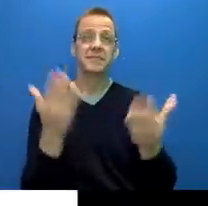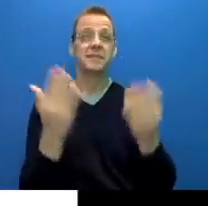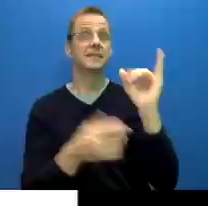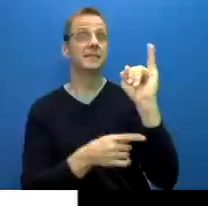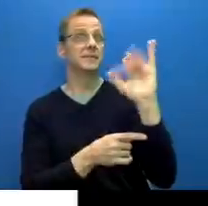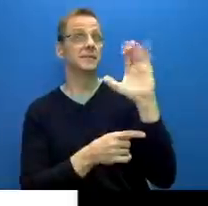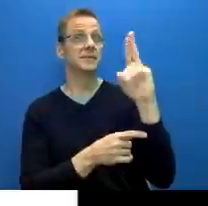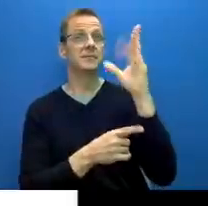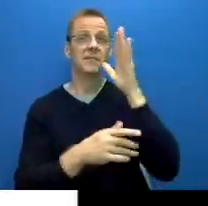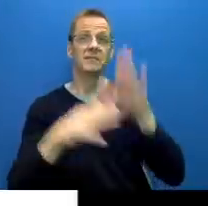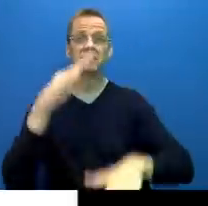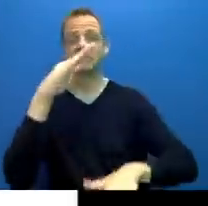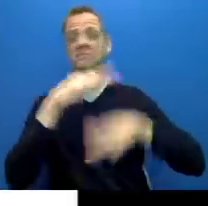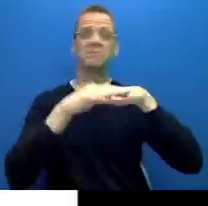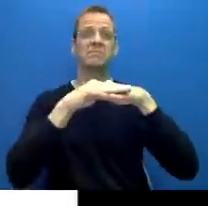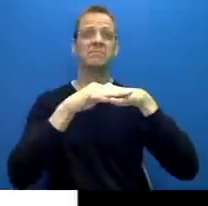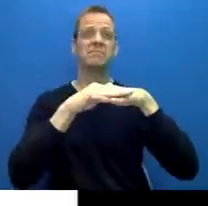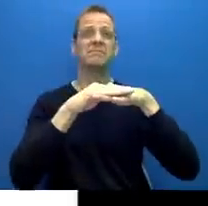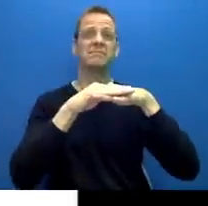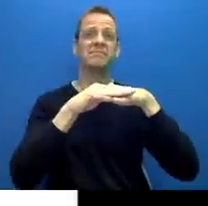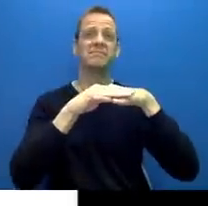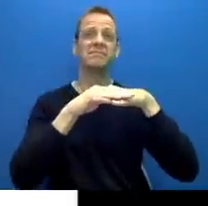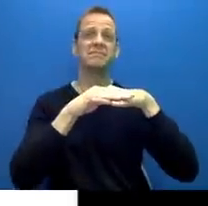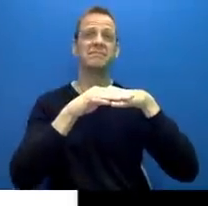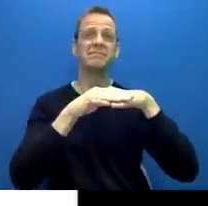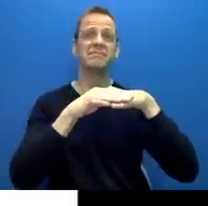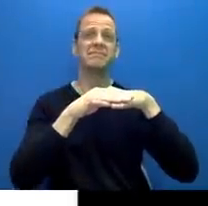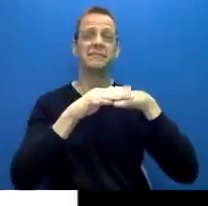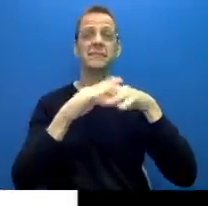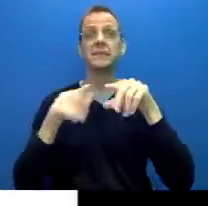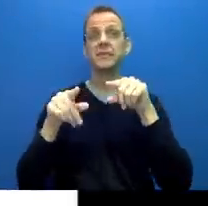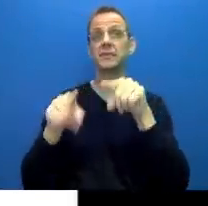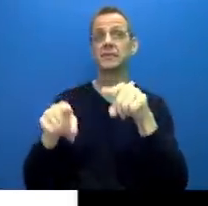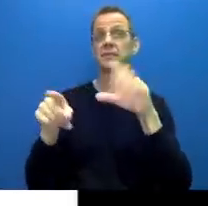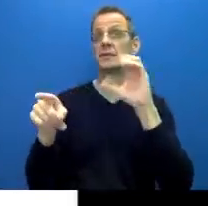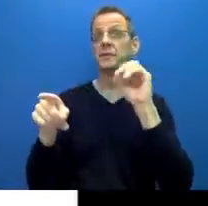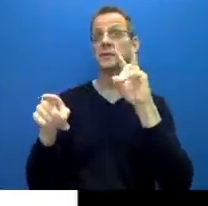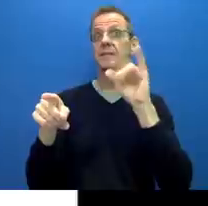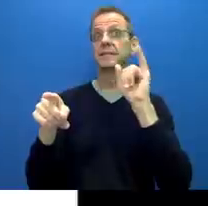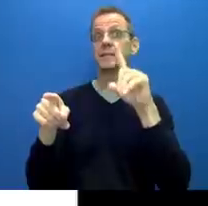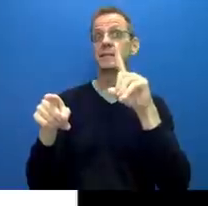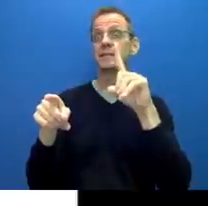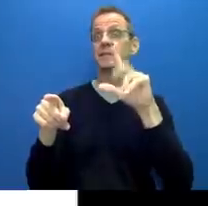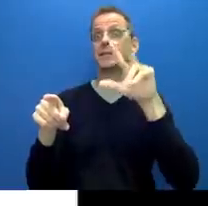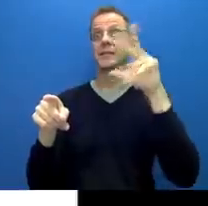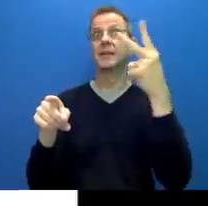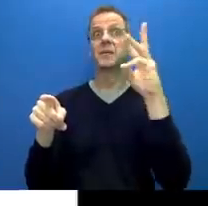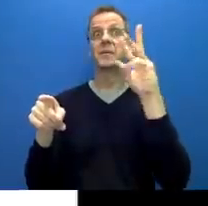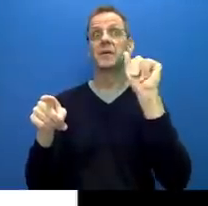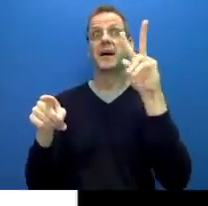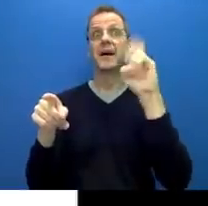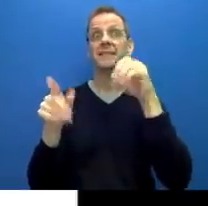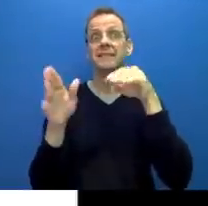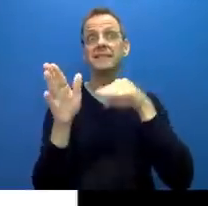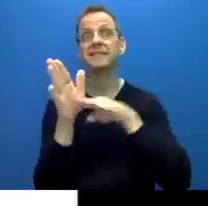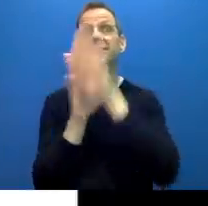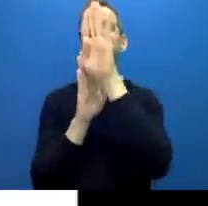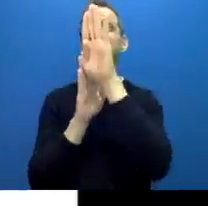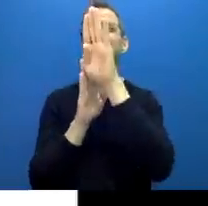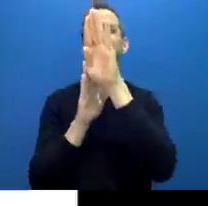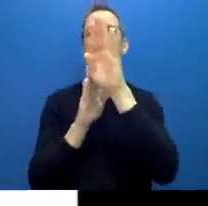hospitalizations and ICUs to cases is what we had in the third wave.